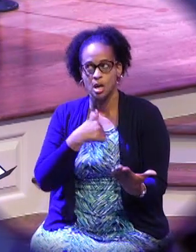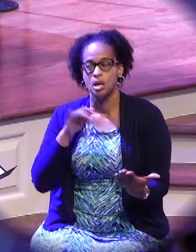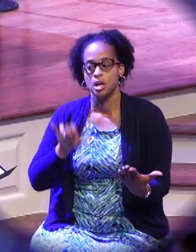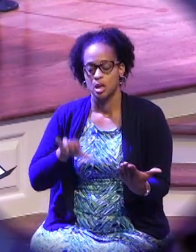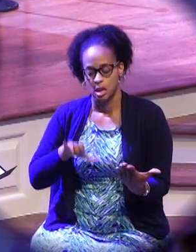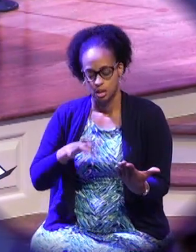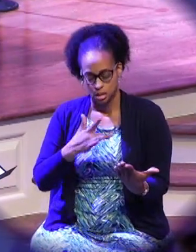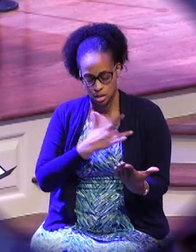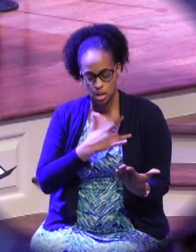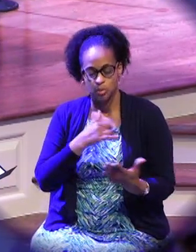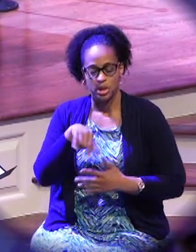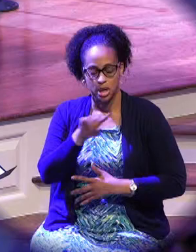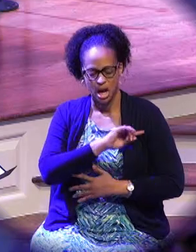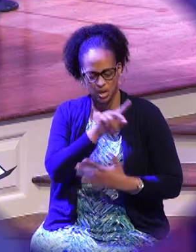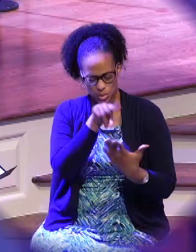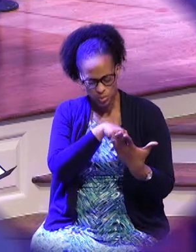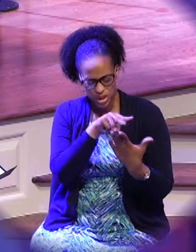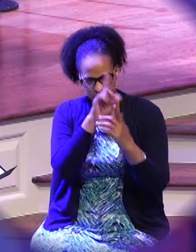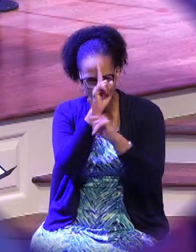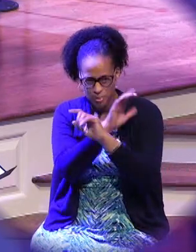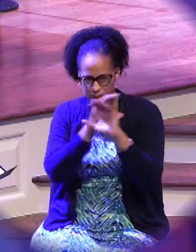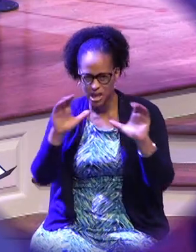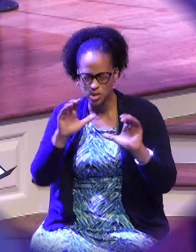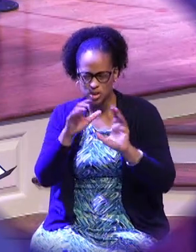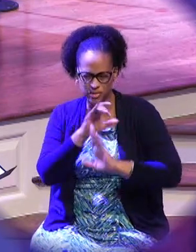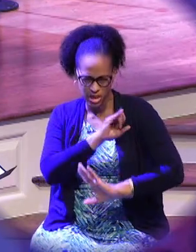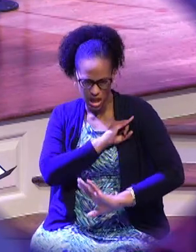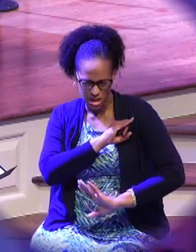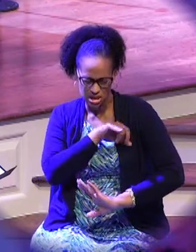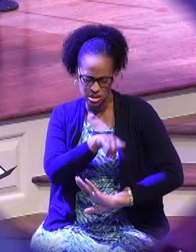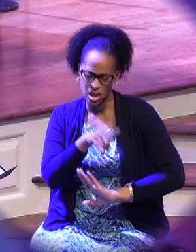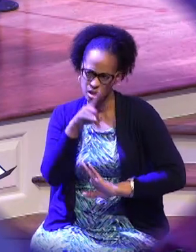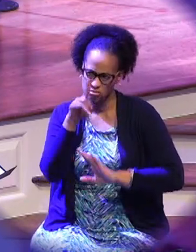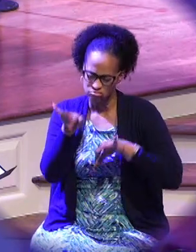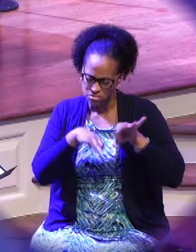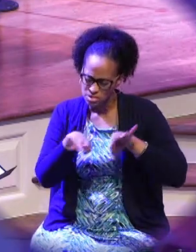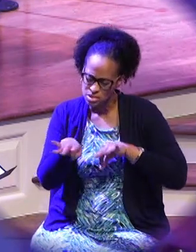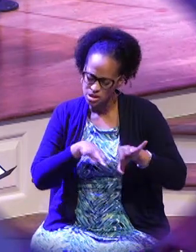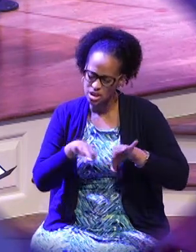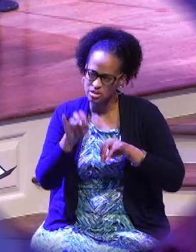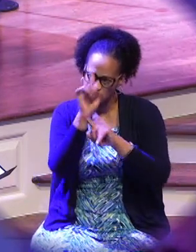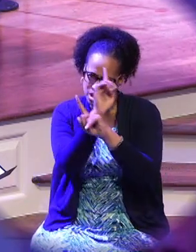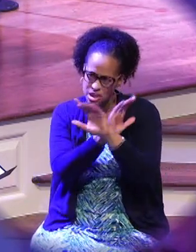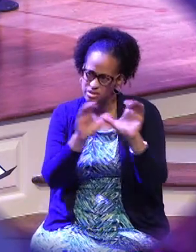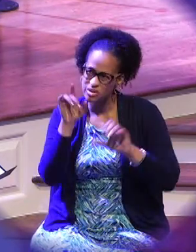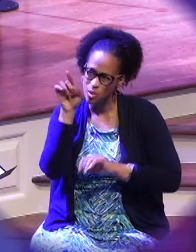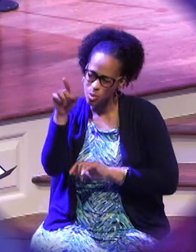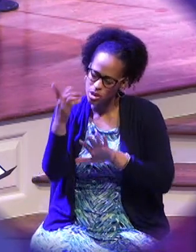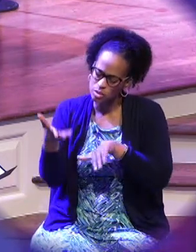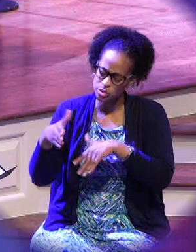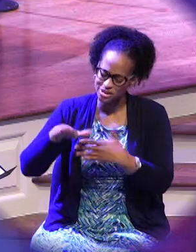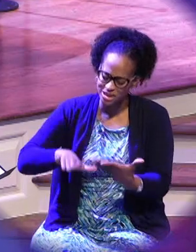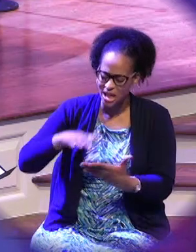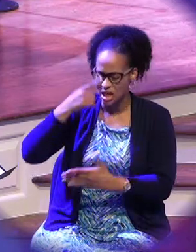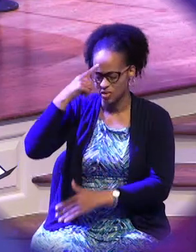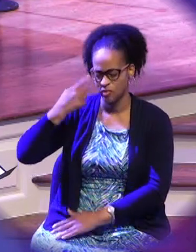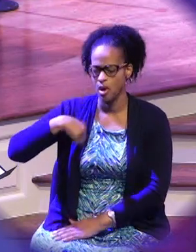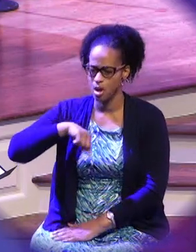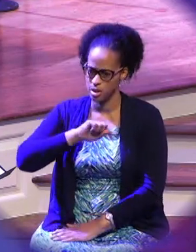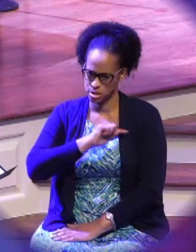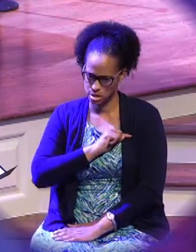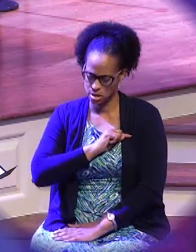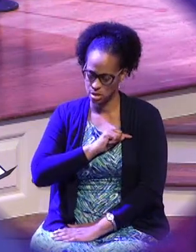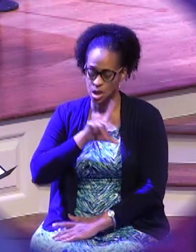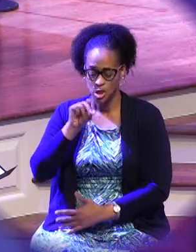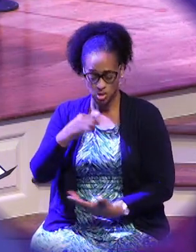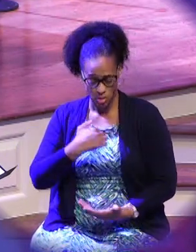the picture that Isaiah gives us of the one who died for us, do